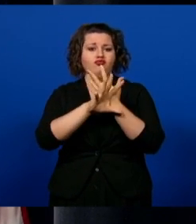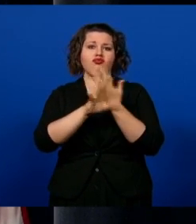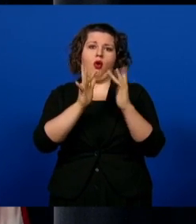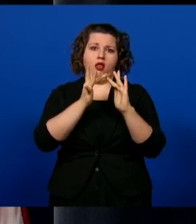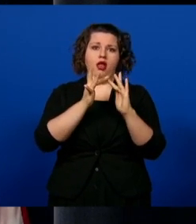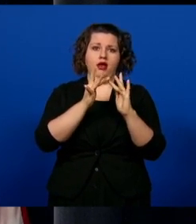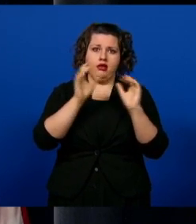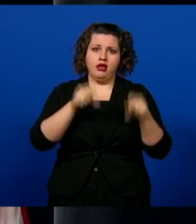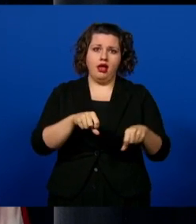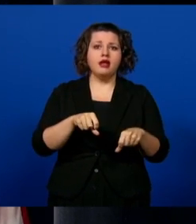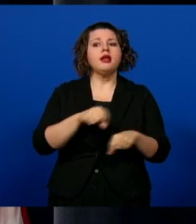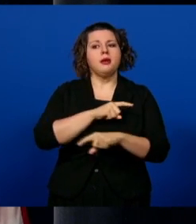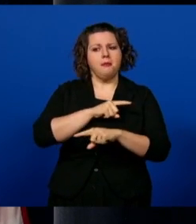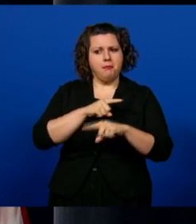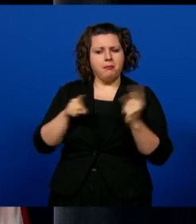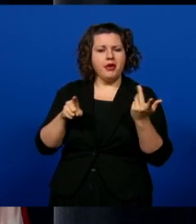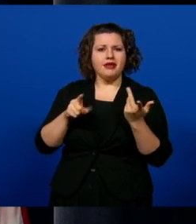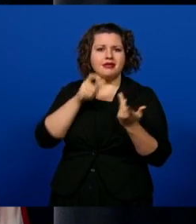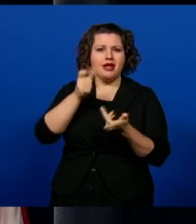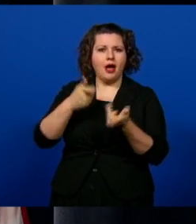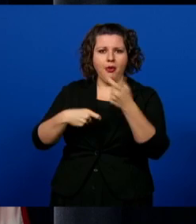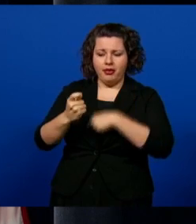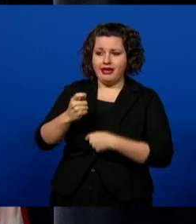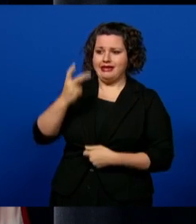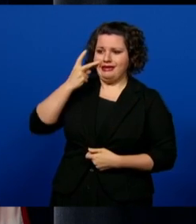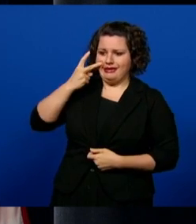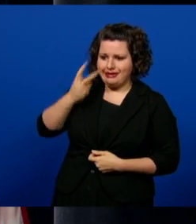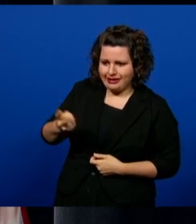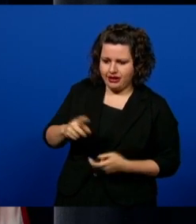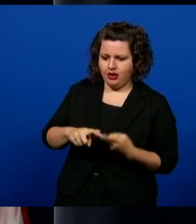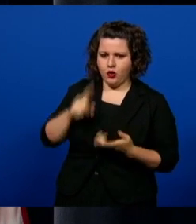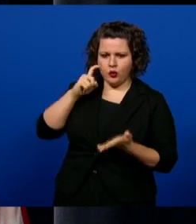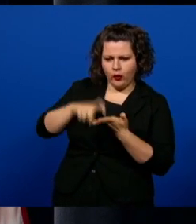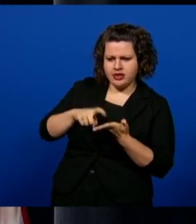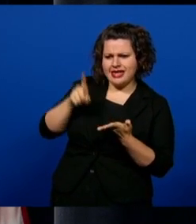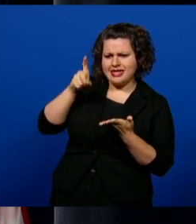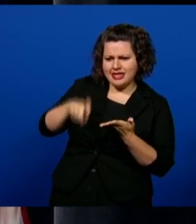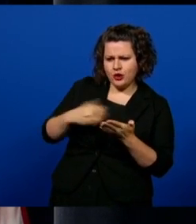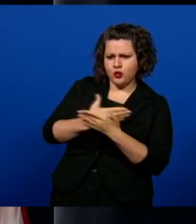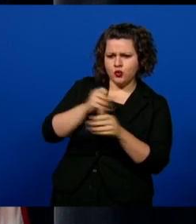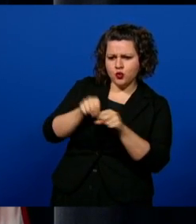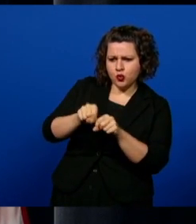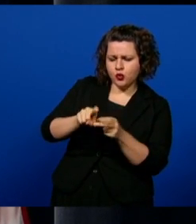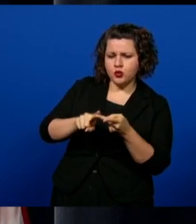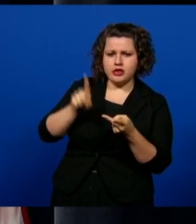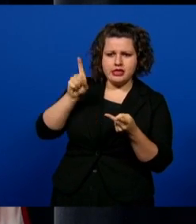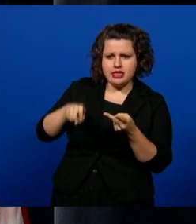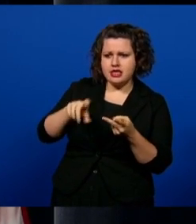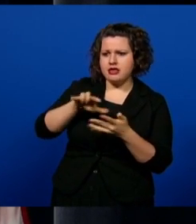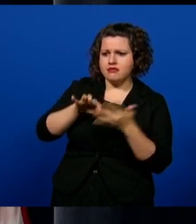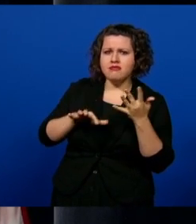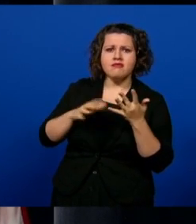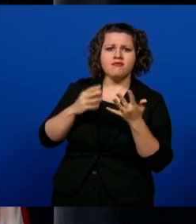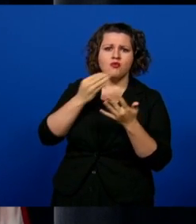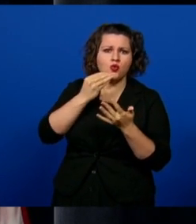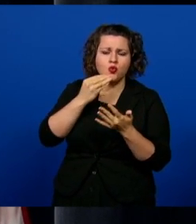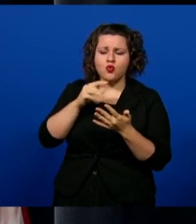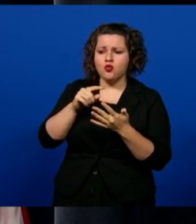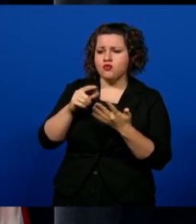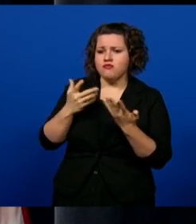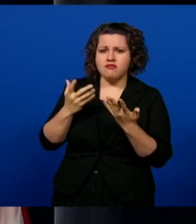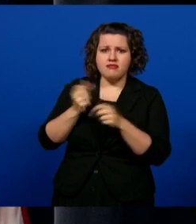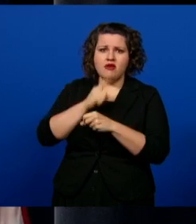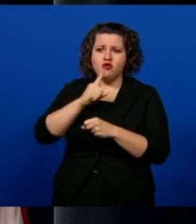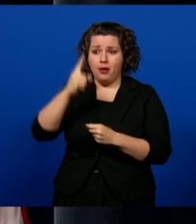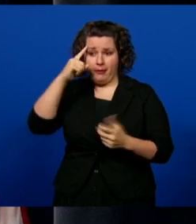kids, notice the things they need, perhaps a new pair of shoes, perhaps other things, making sure that they get a quality meal, making sure that